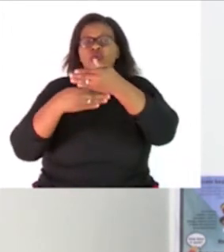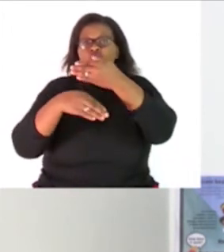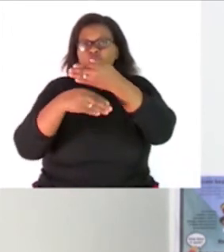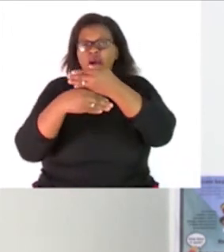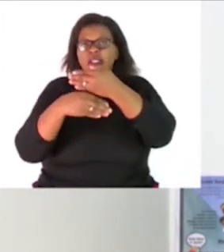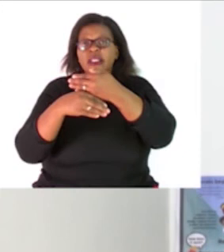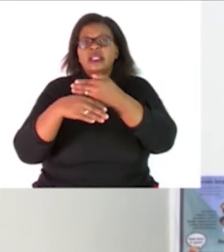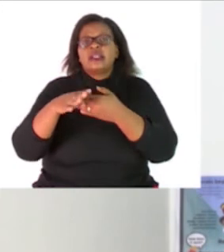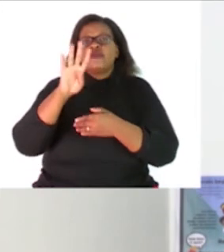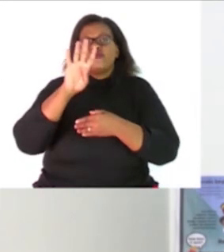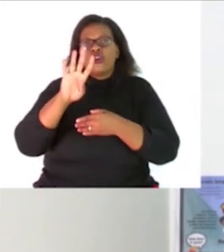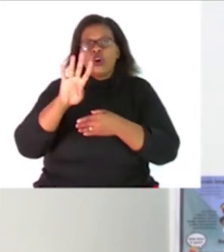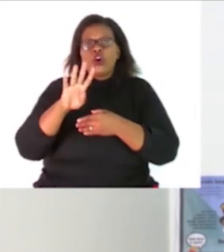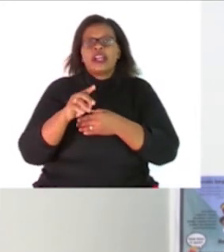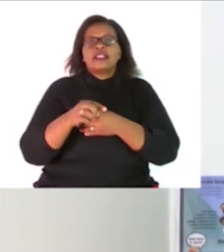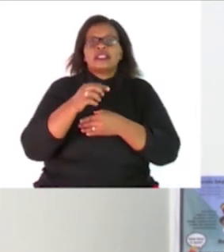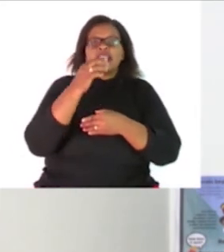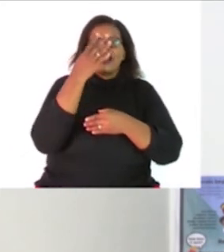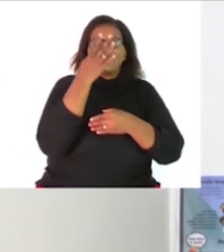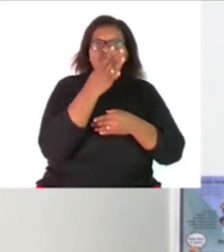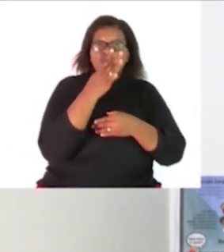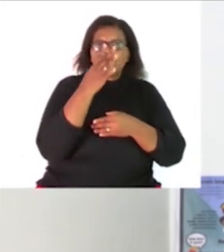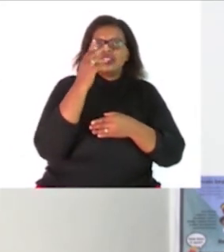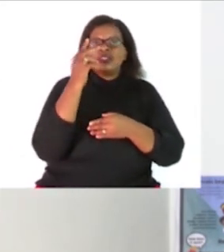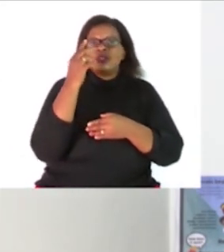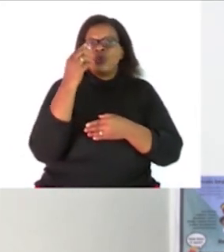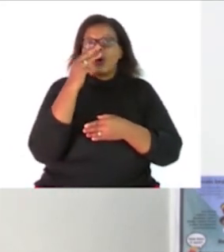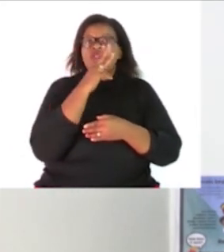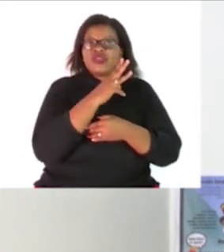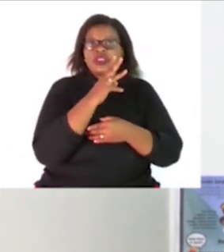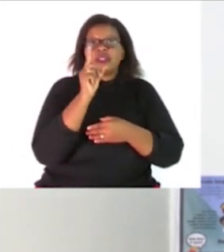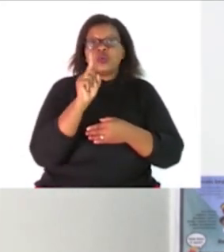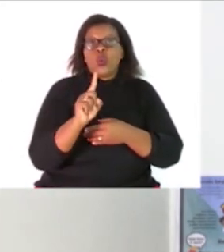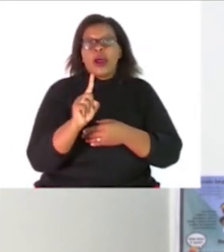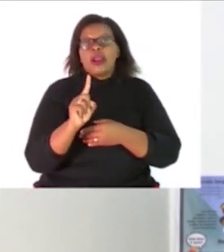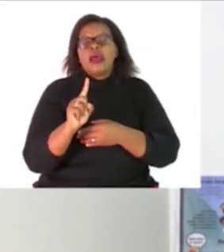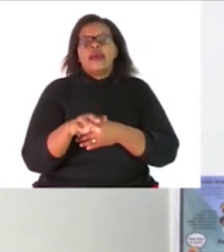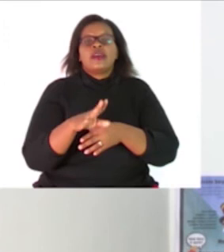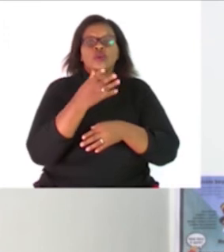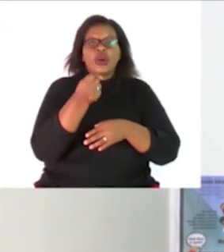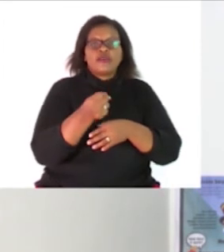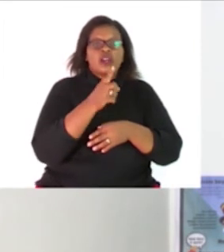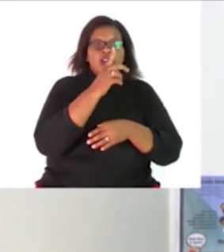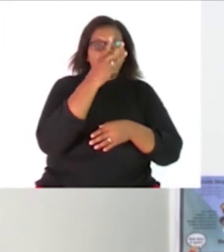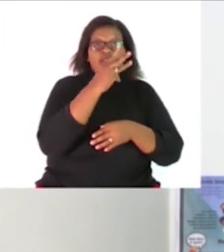And then we write the 31 in full. So